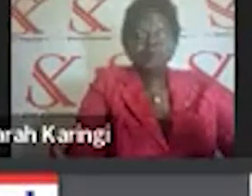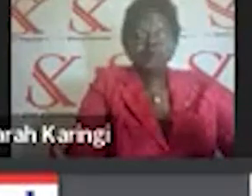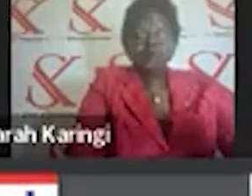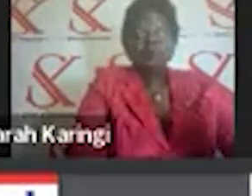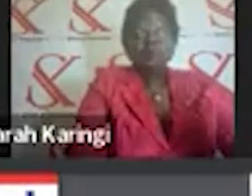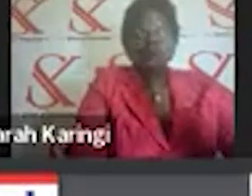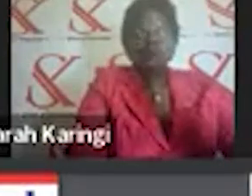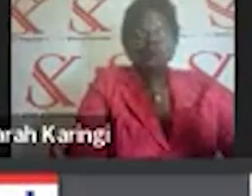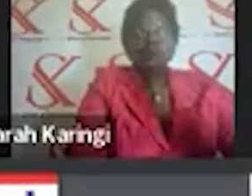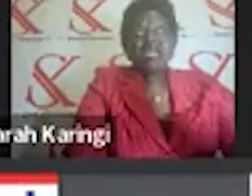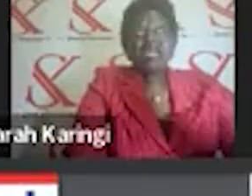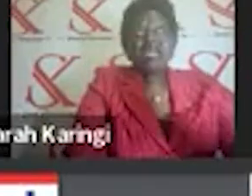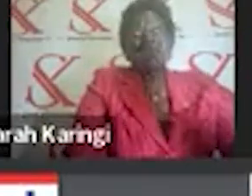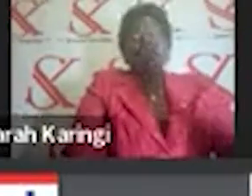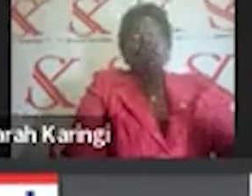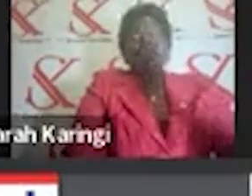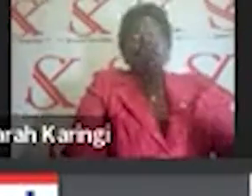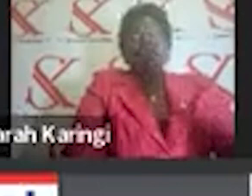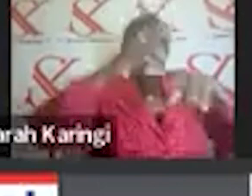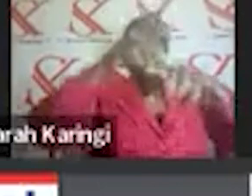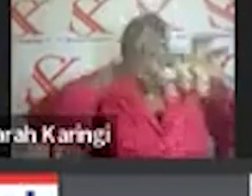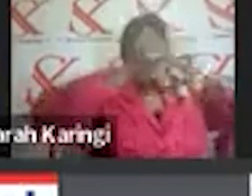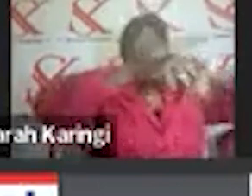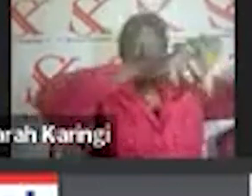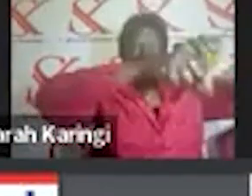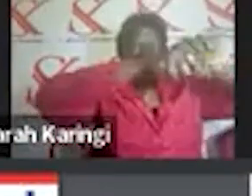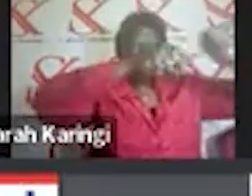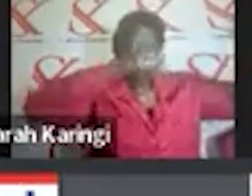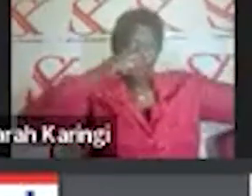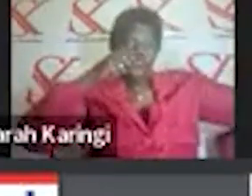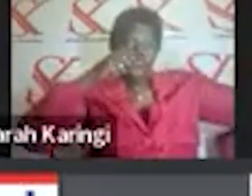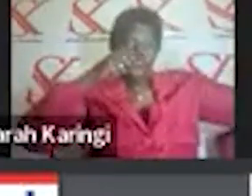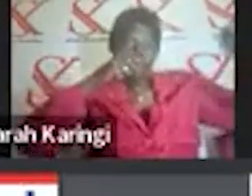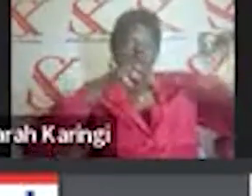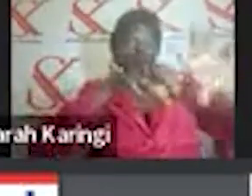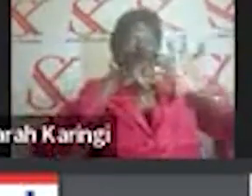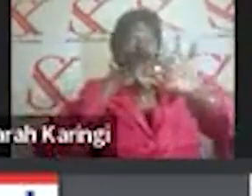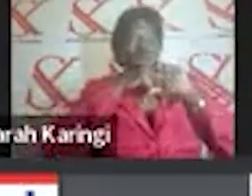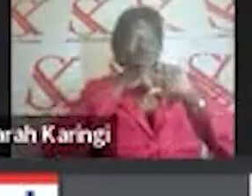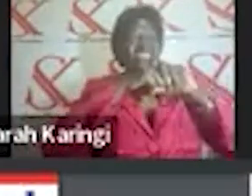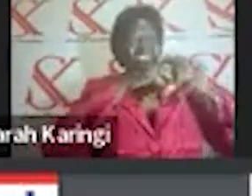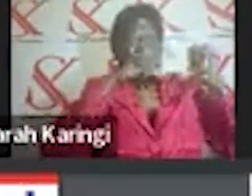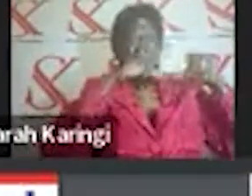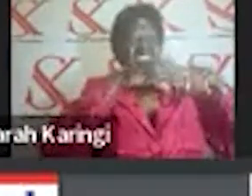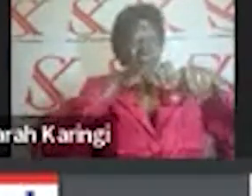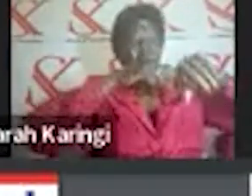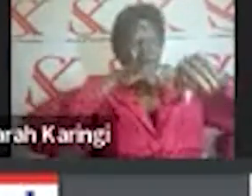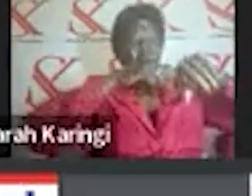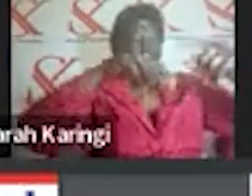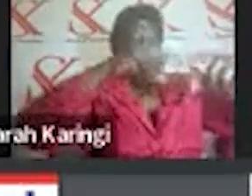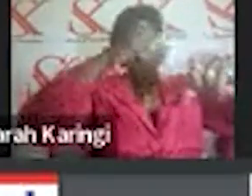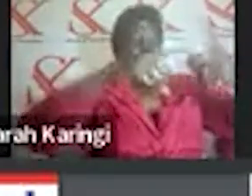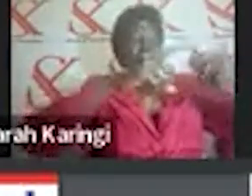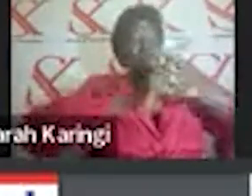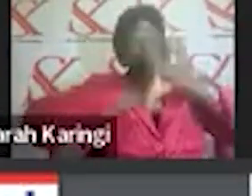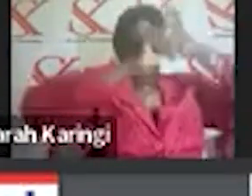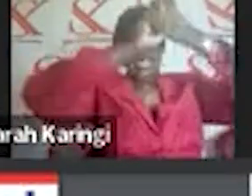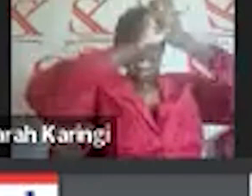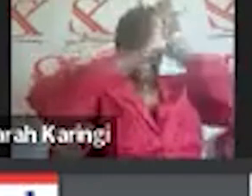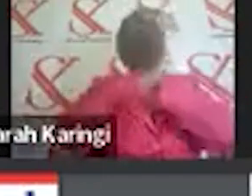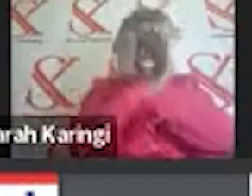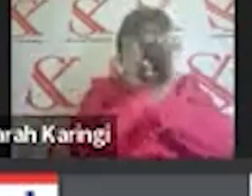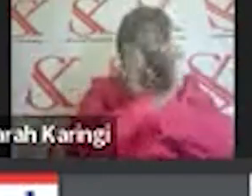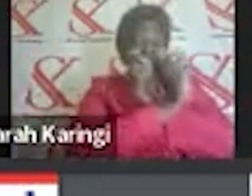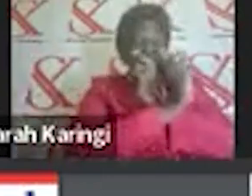strong. You should have, you see, like when you tie a rope and then you pull it, you realize there's that strong bond. So of course, somehow you